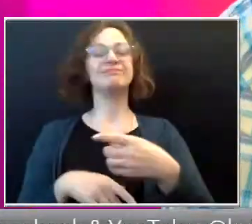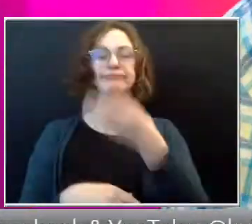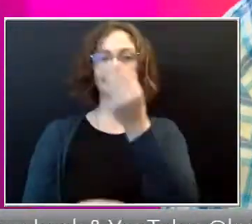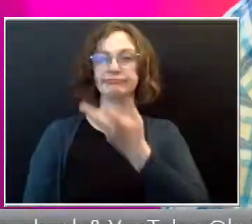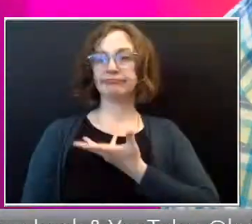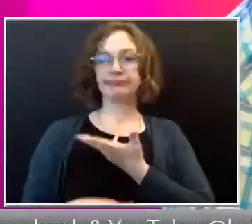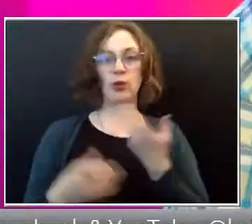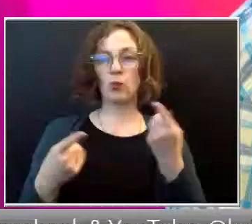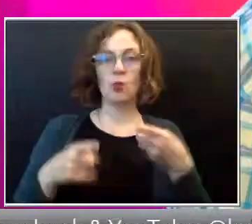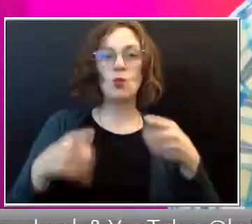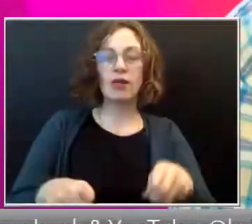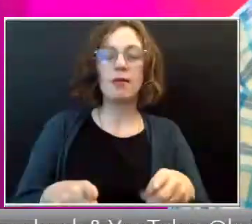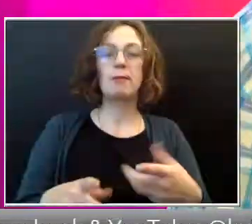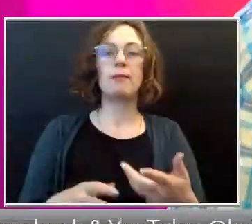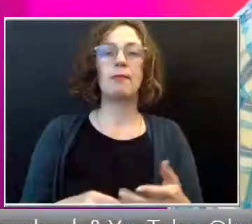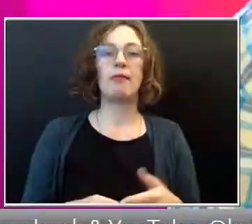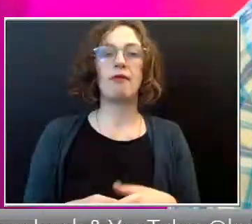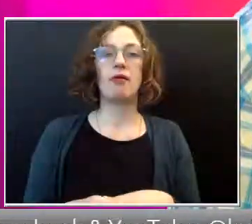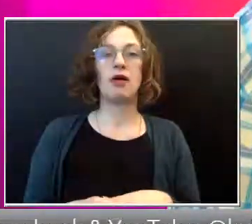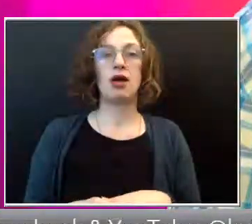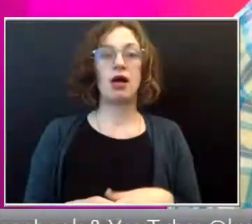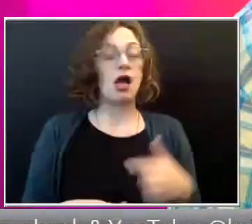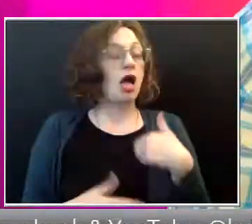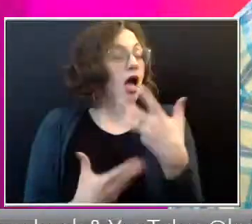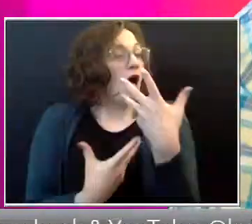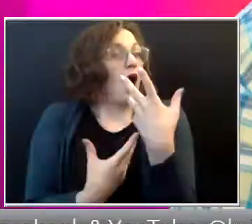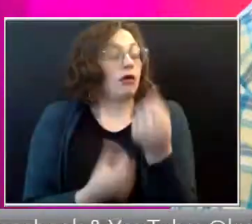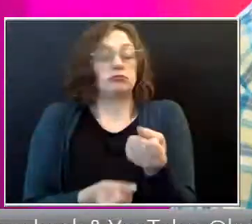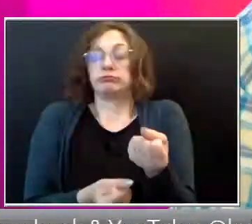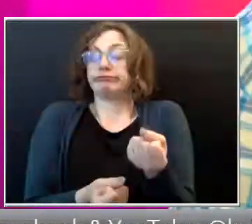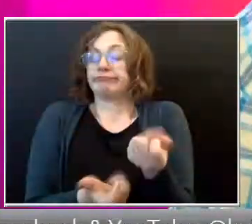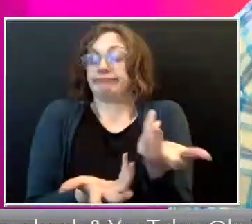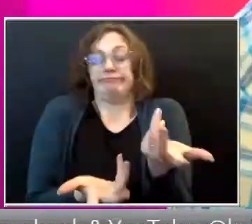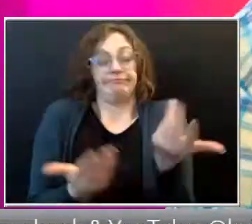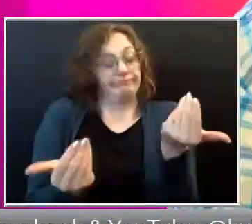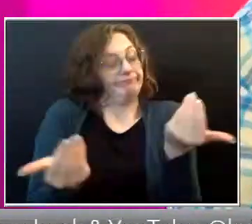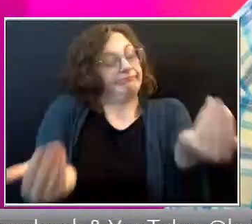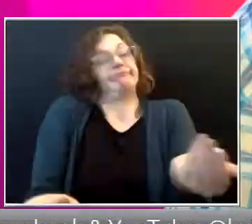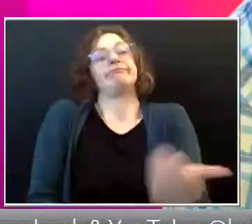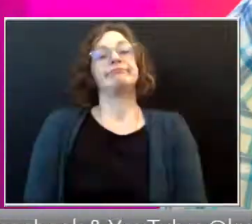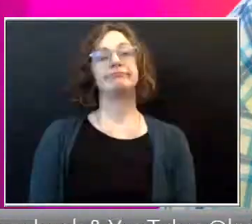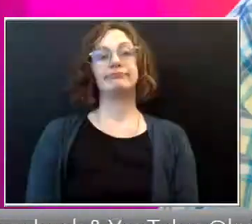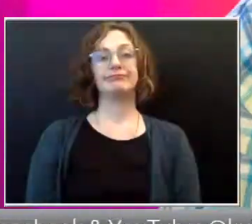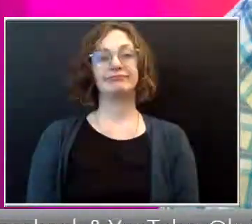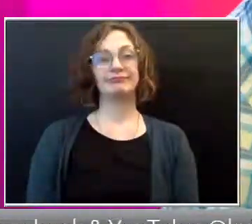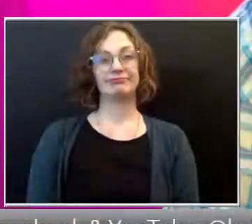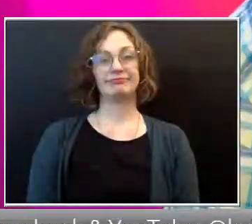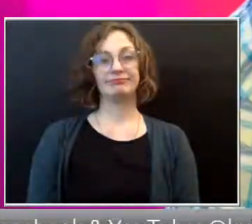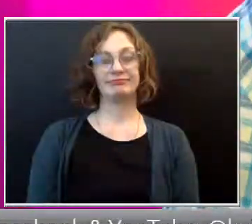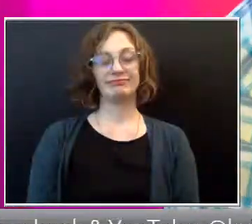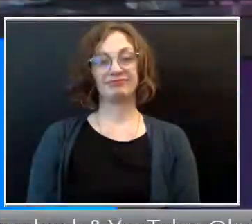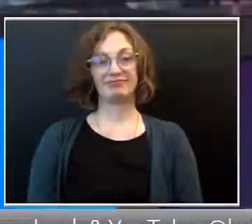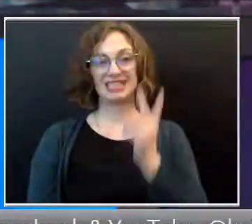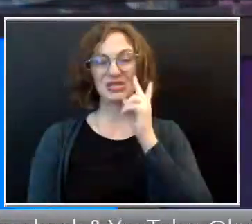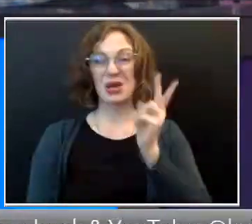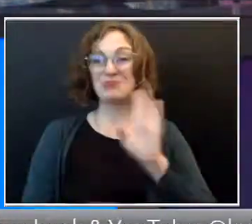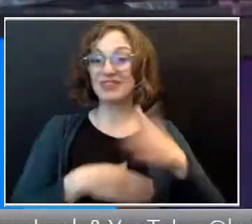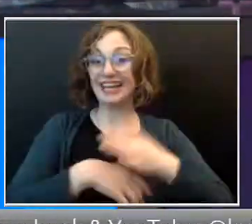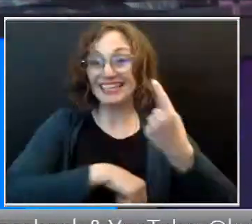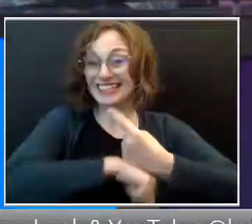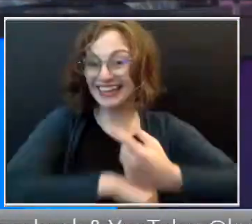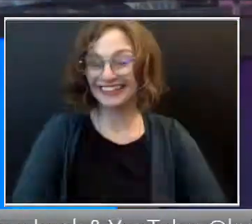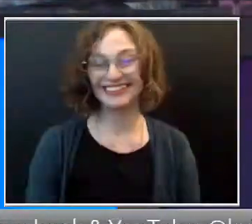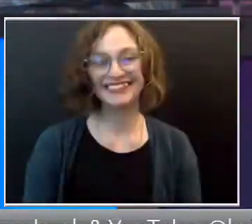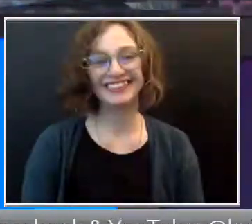you know, I put my trust in him and saw him the next day, I think. Yeah. So. And what was the